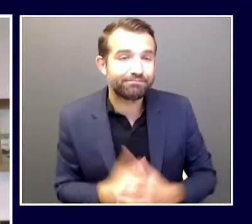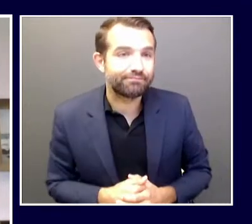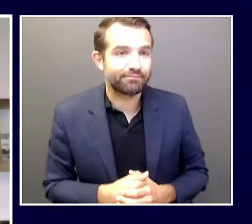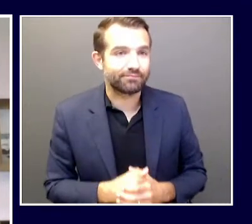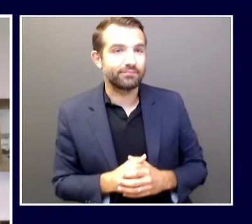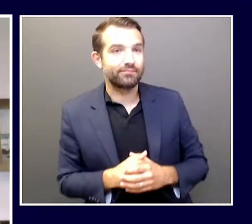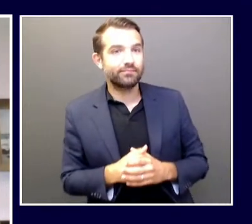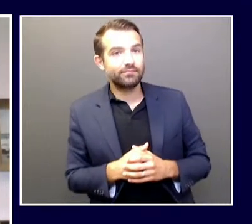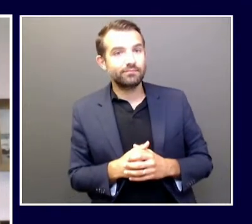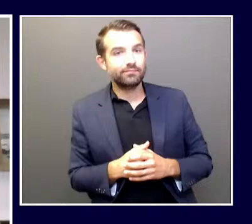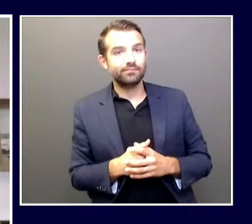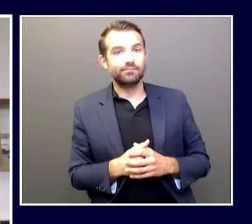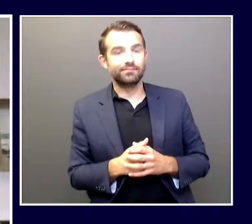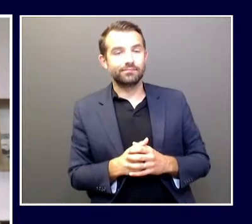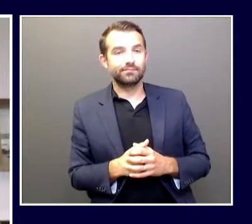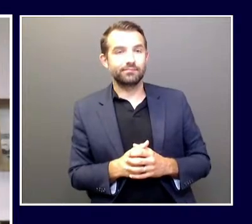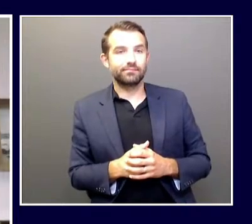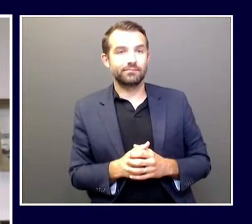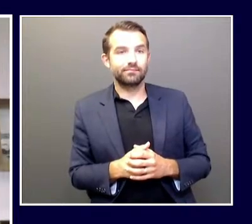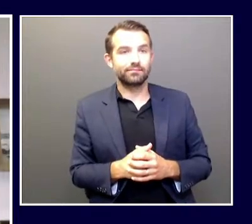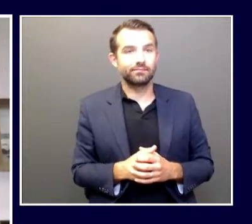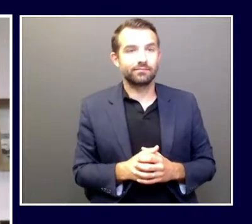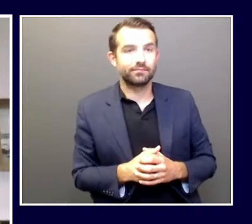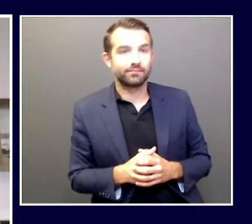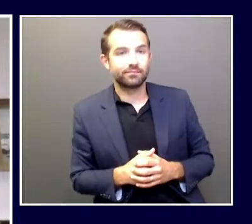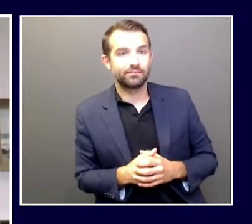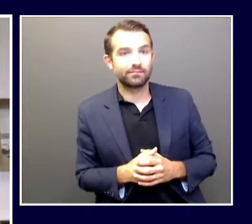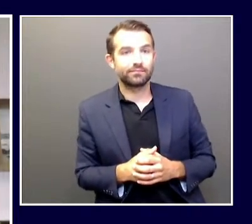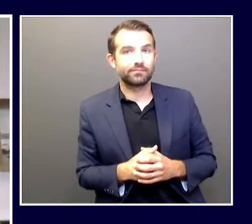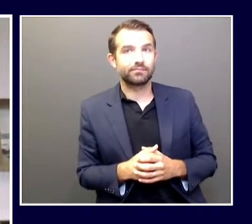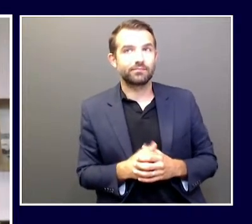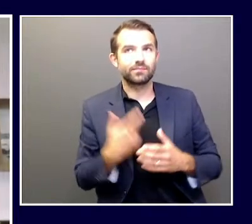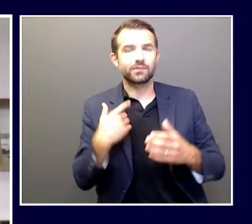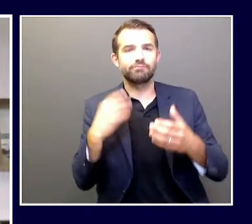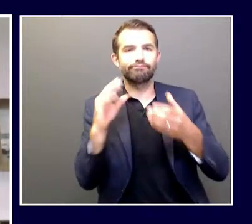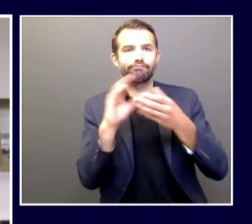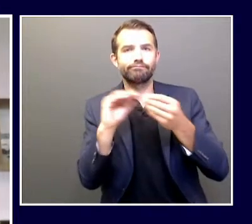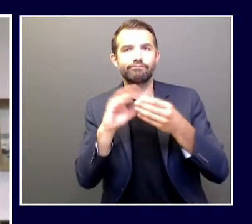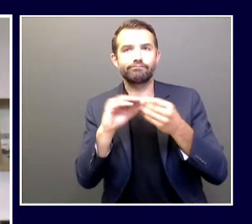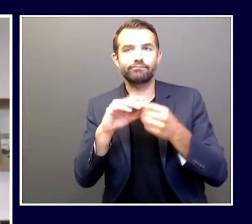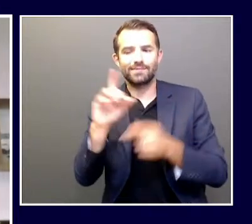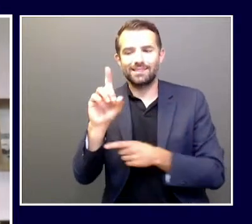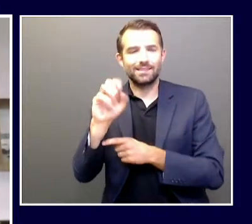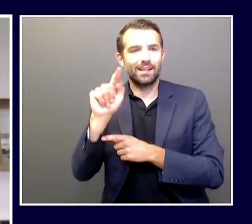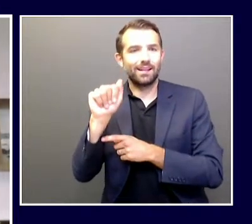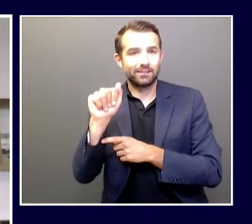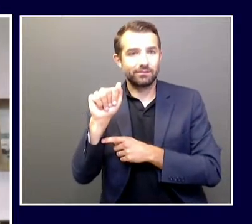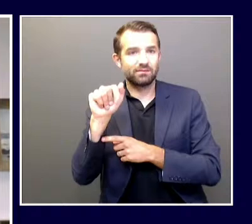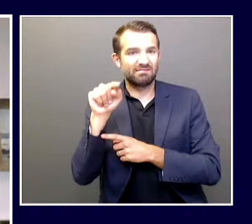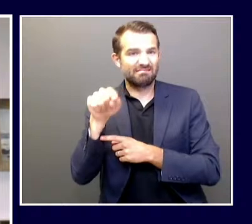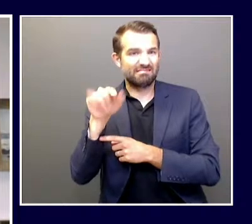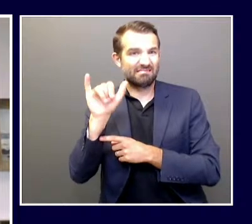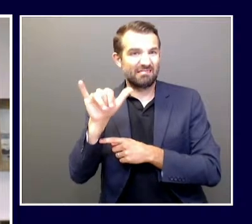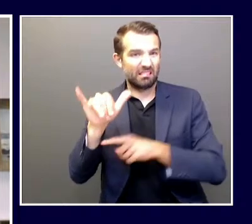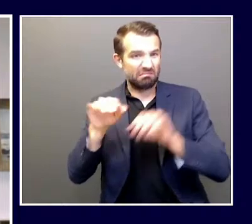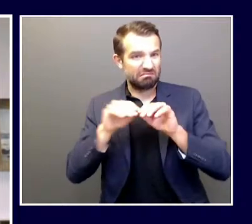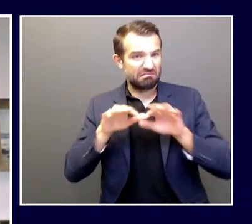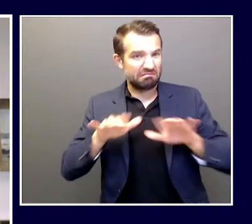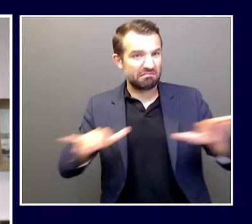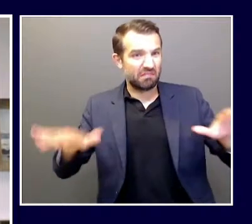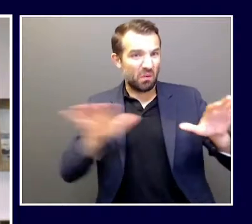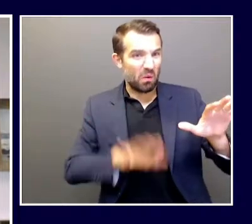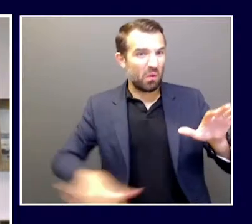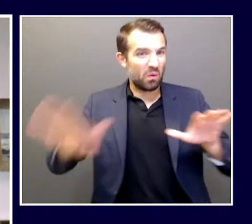the Delta is not just the predominant variant in Maine, it's the variant. Are there any numbers that speak